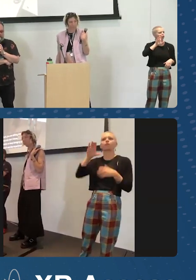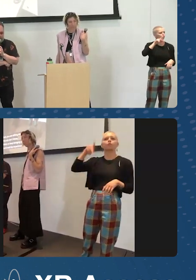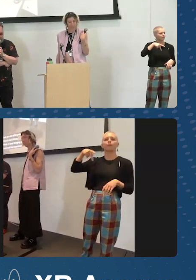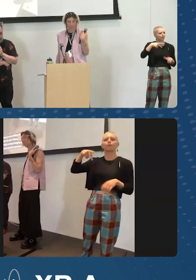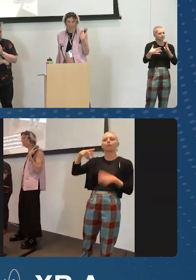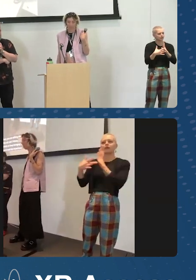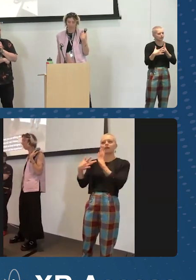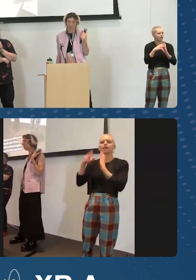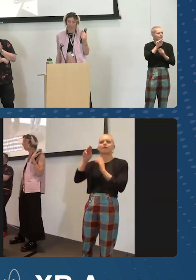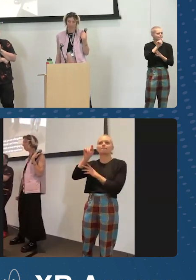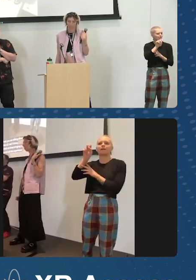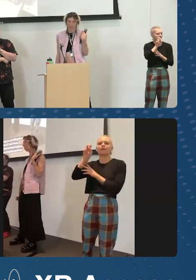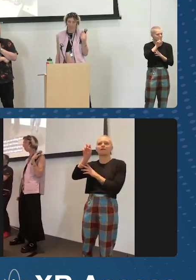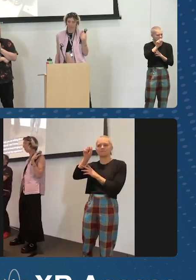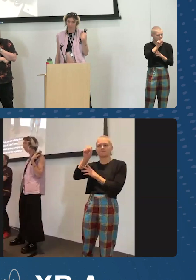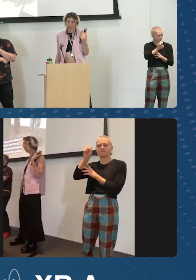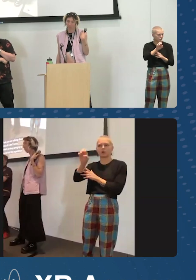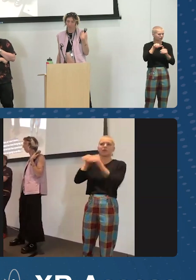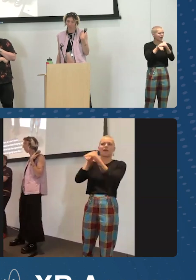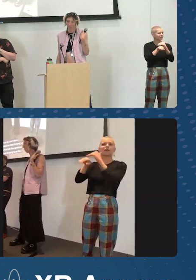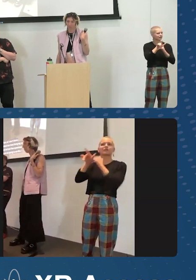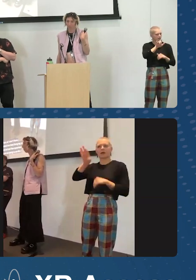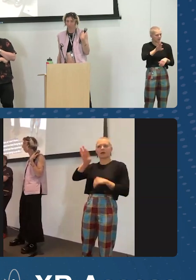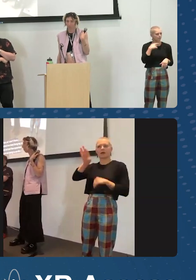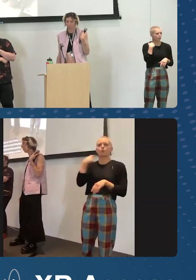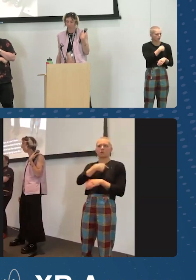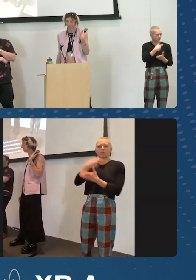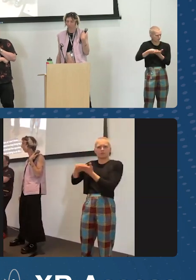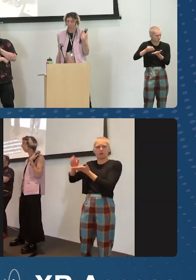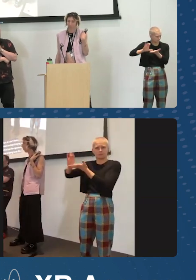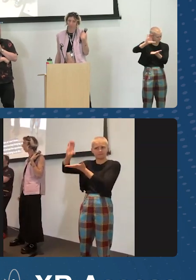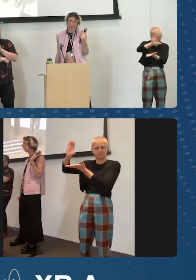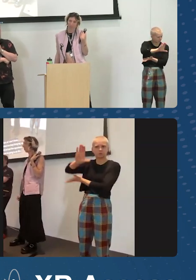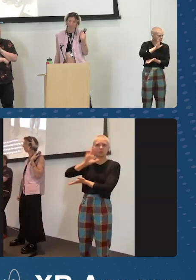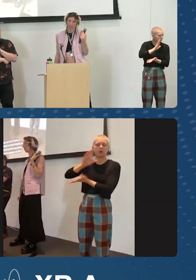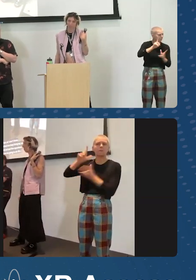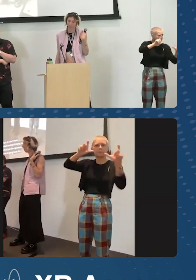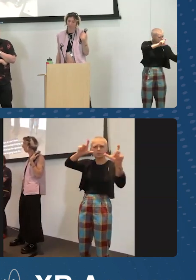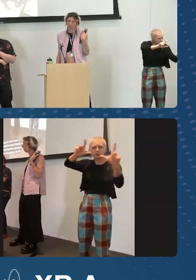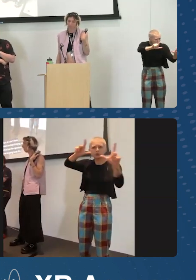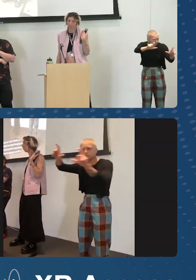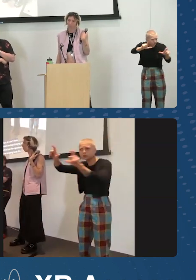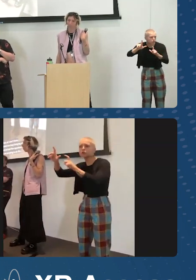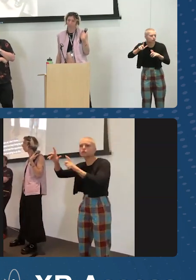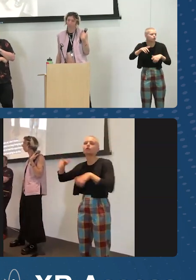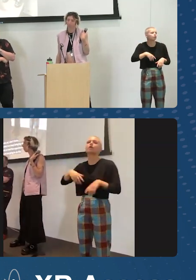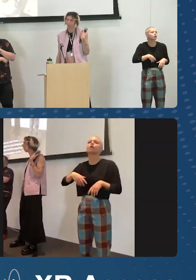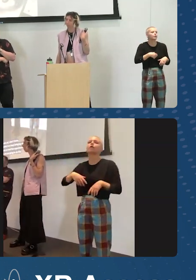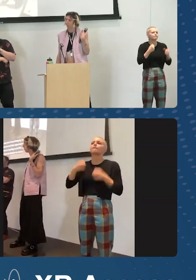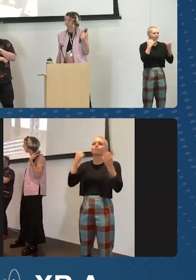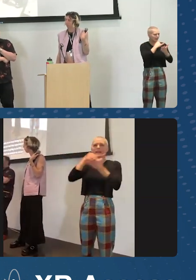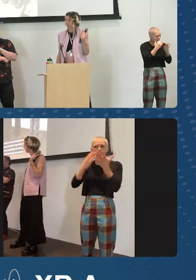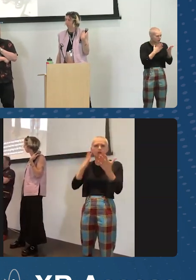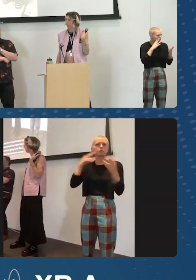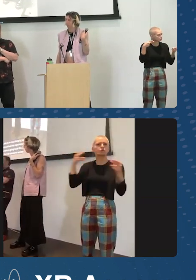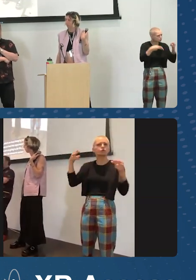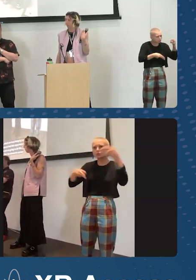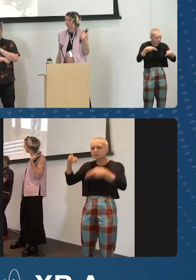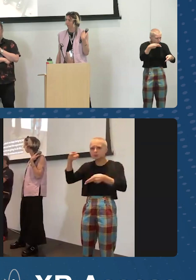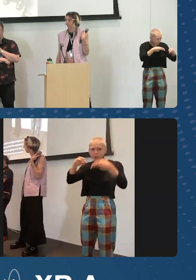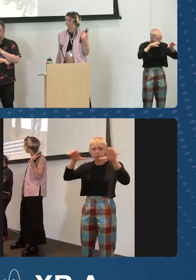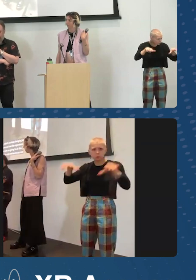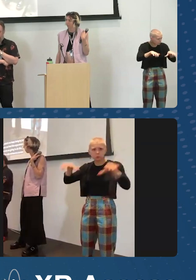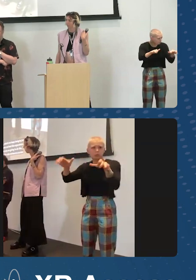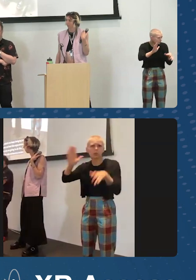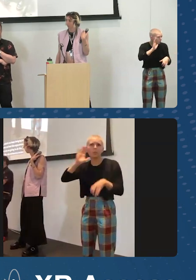fund it, and then we're going to take pictures, and we're going to give some artists a bunch of money to do something. But it's still an